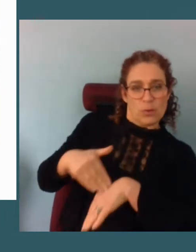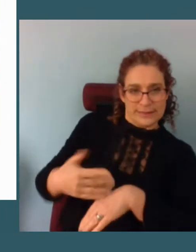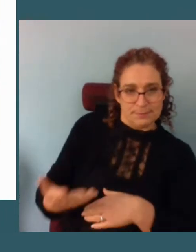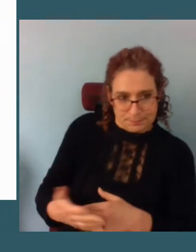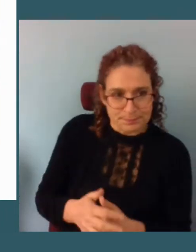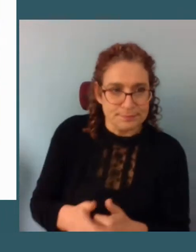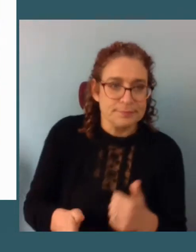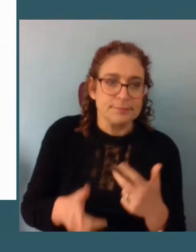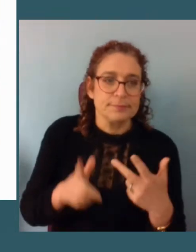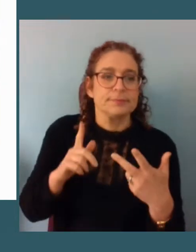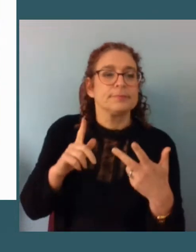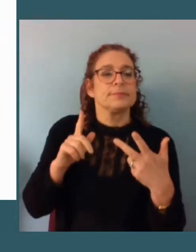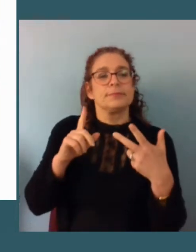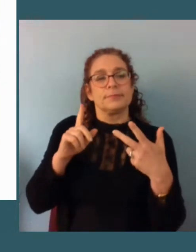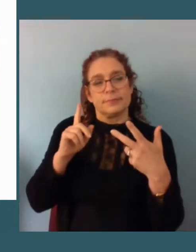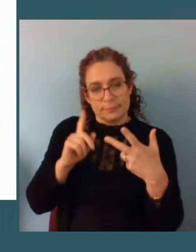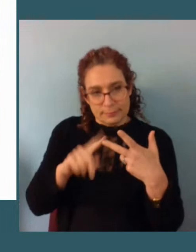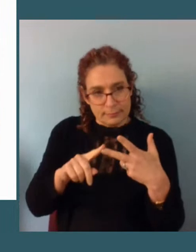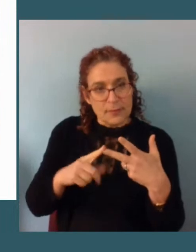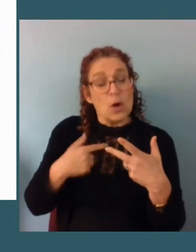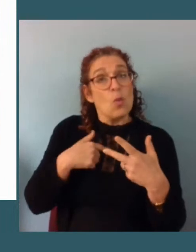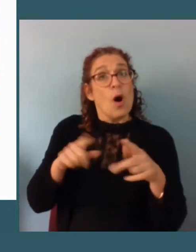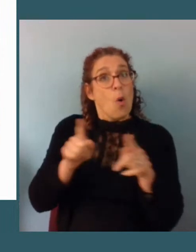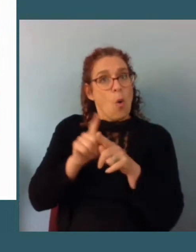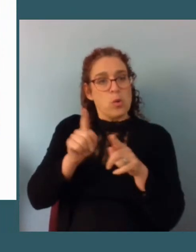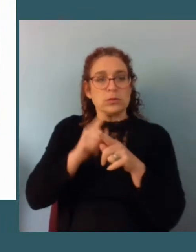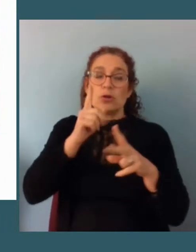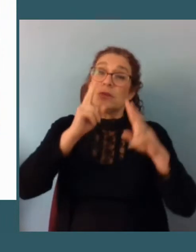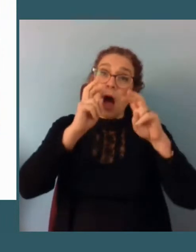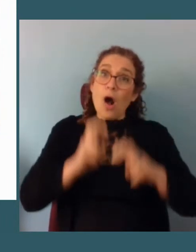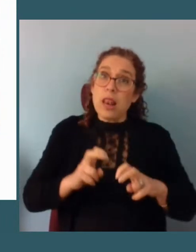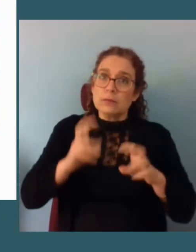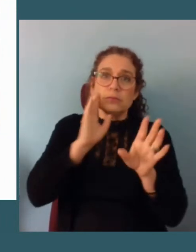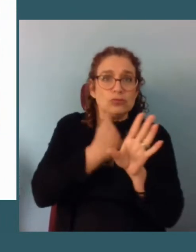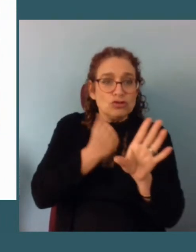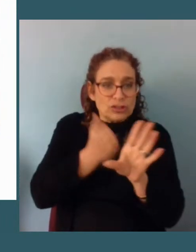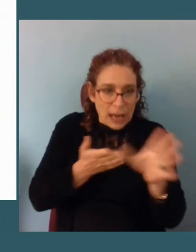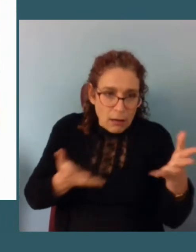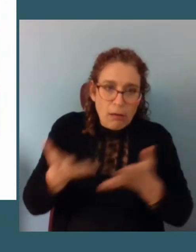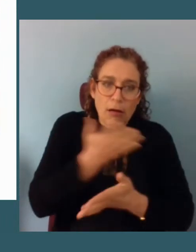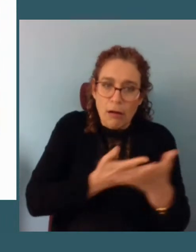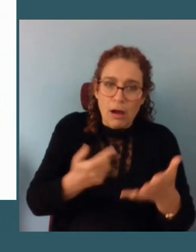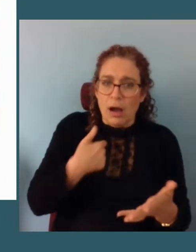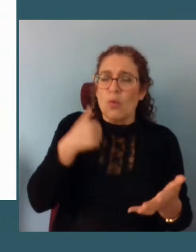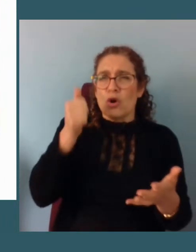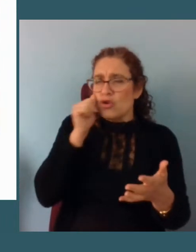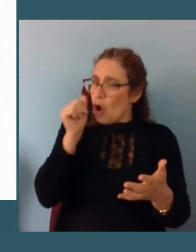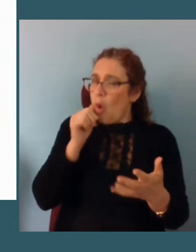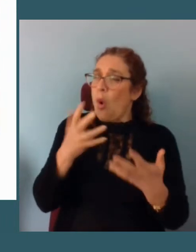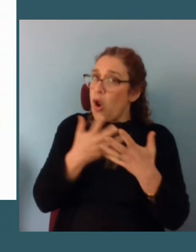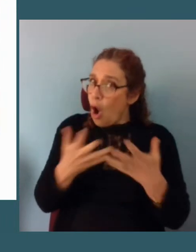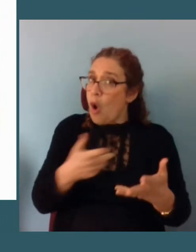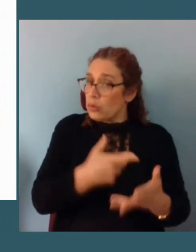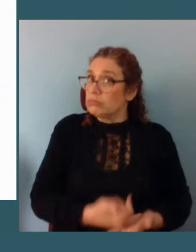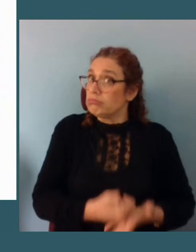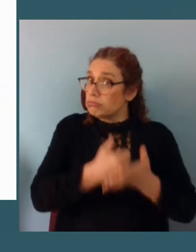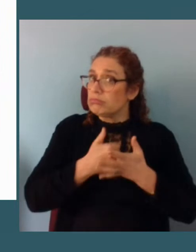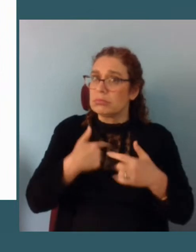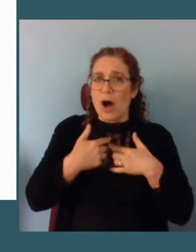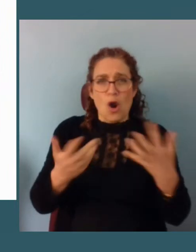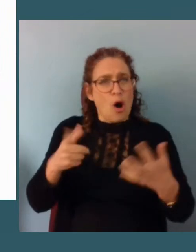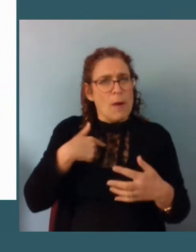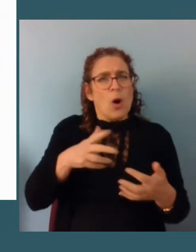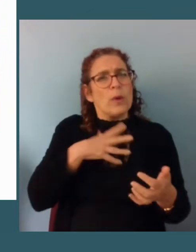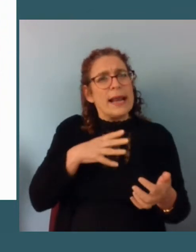We are also kind of encouraged by the psychological research which is happening, although we need to do more research in interventions outside